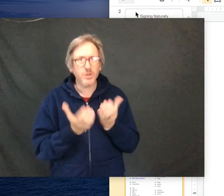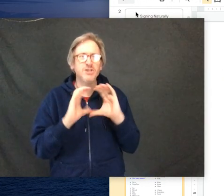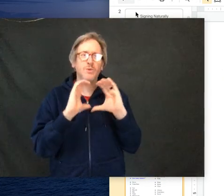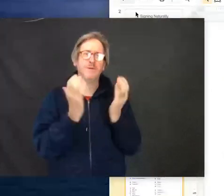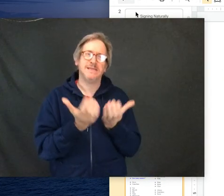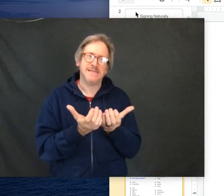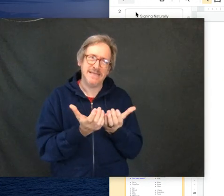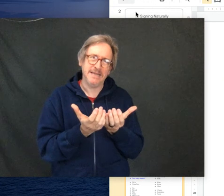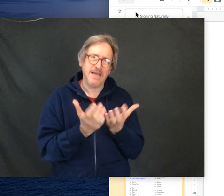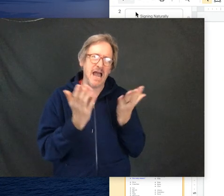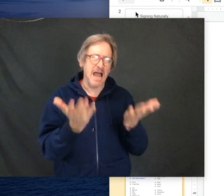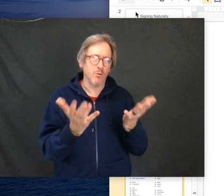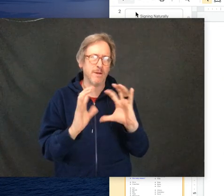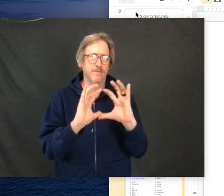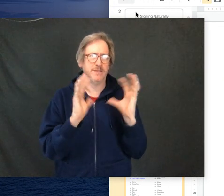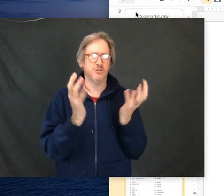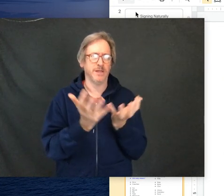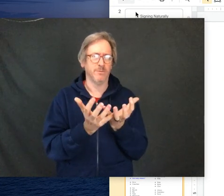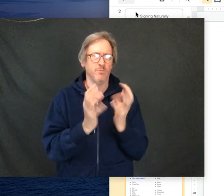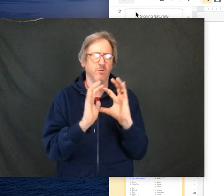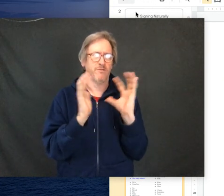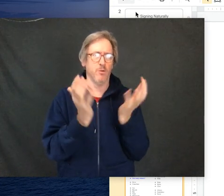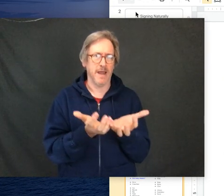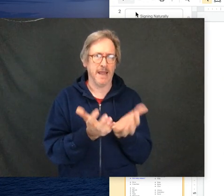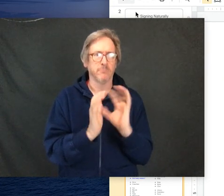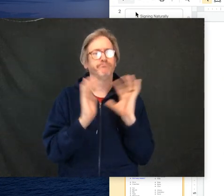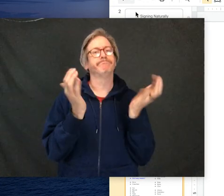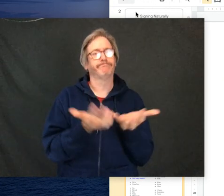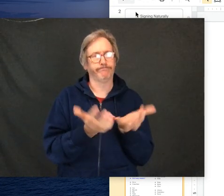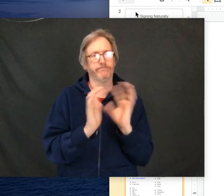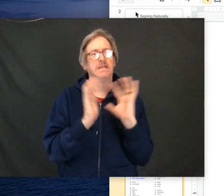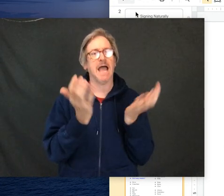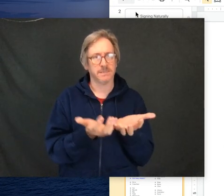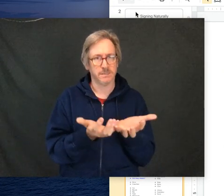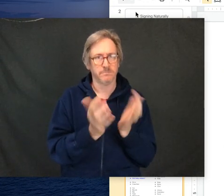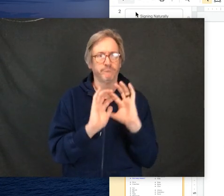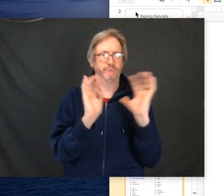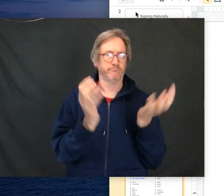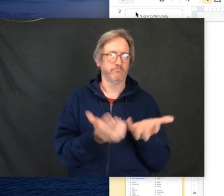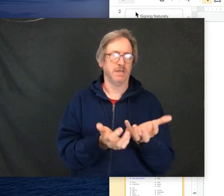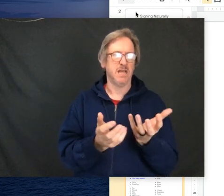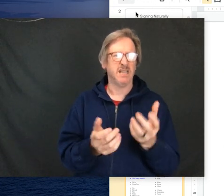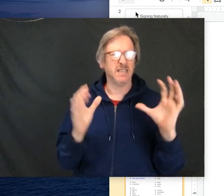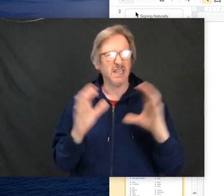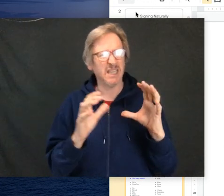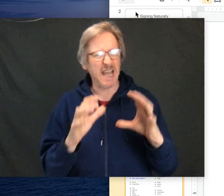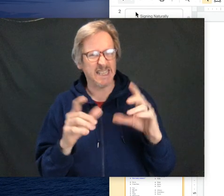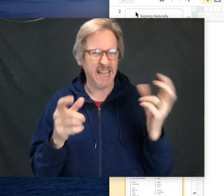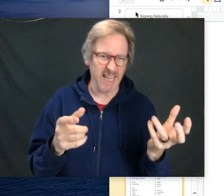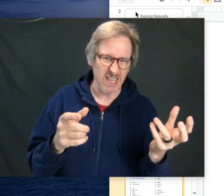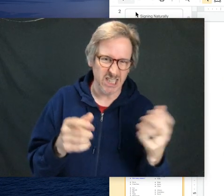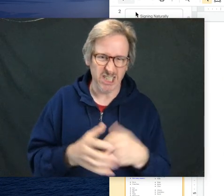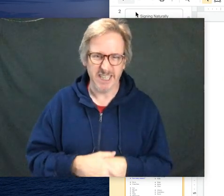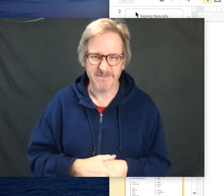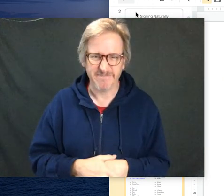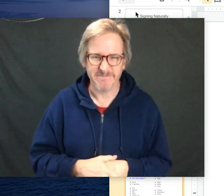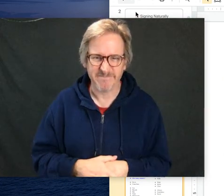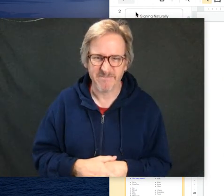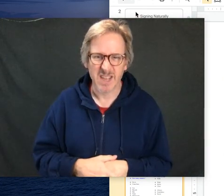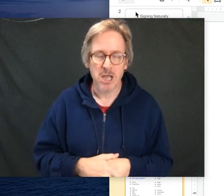You can do it with a C. I will recommend doing it with more of an open hand. Class. It's a little less